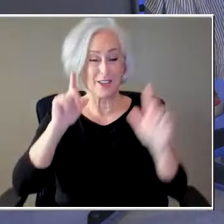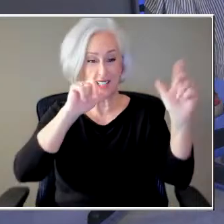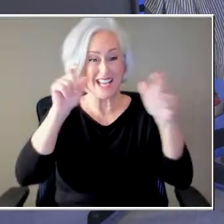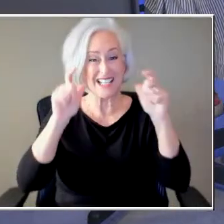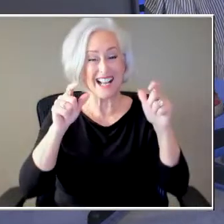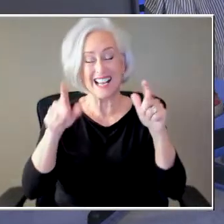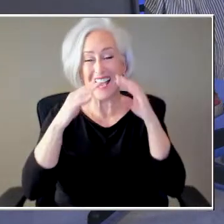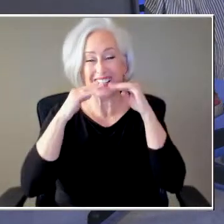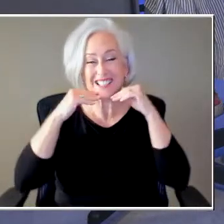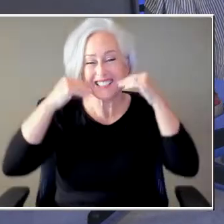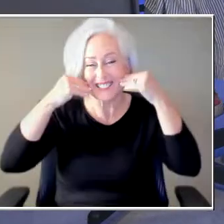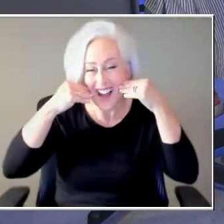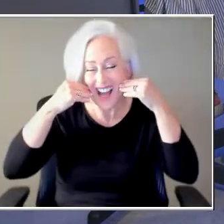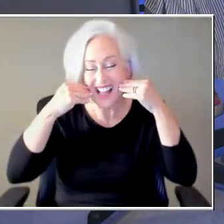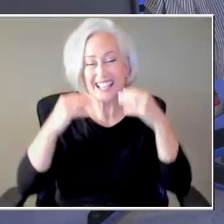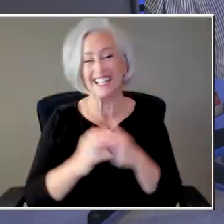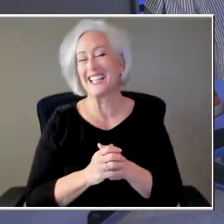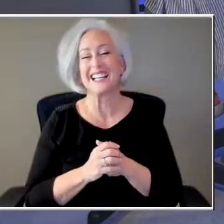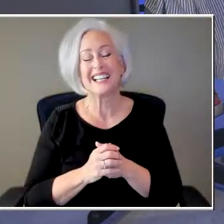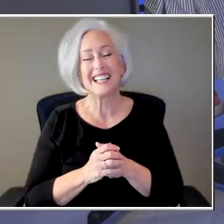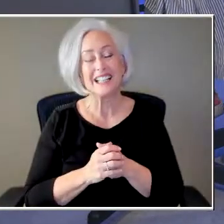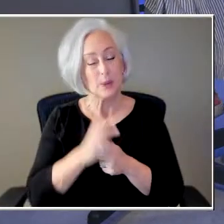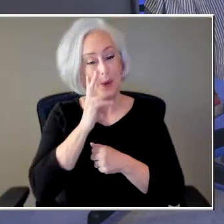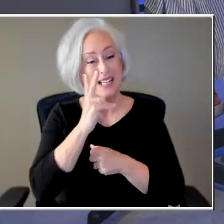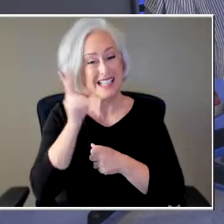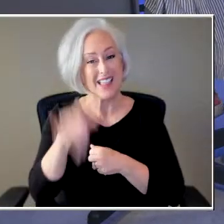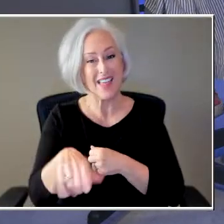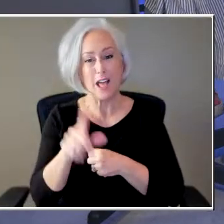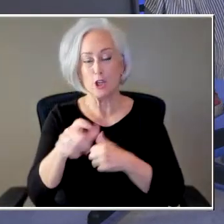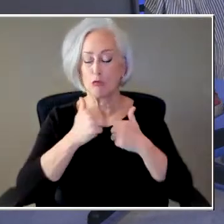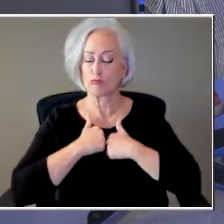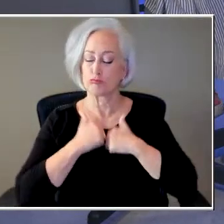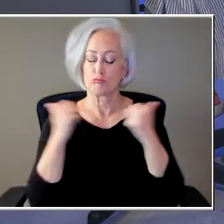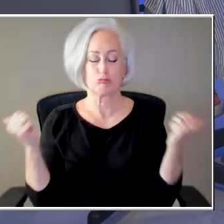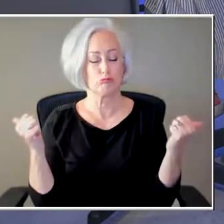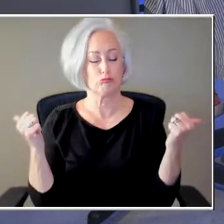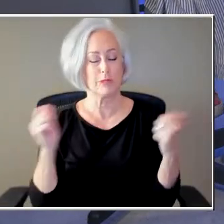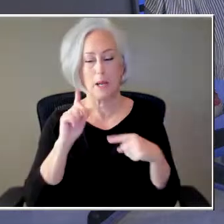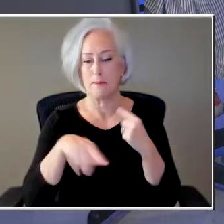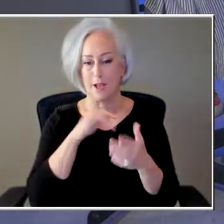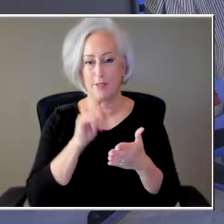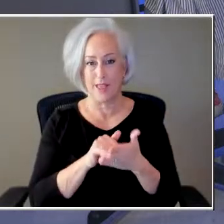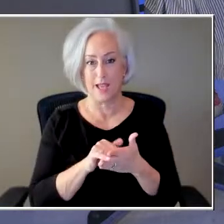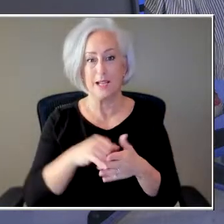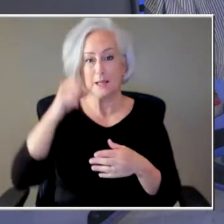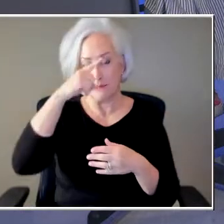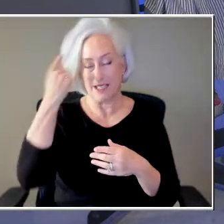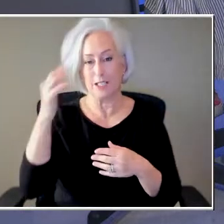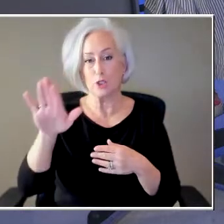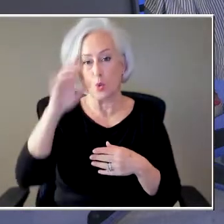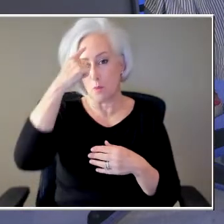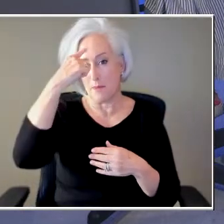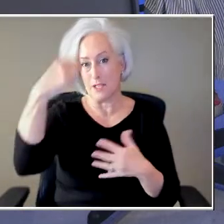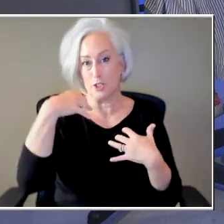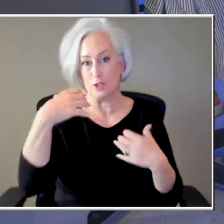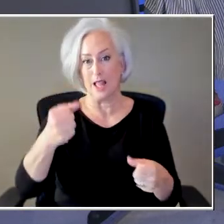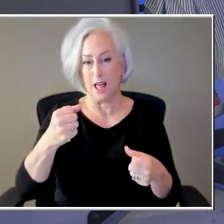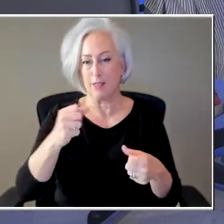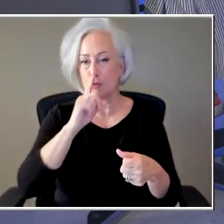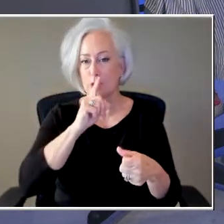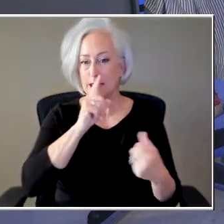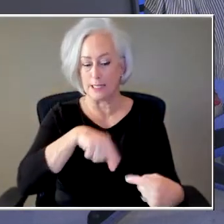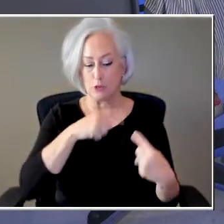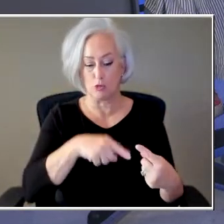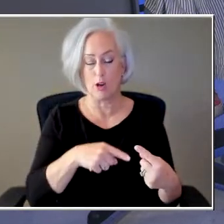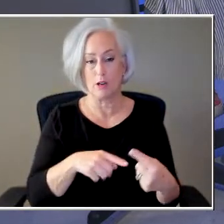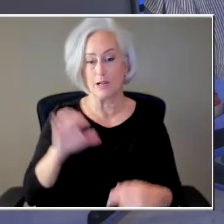But you're very open about that. Your mental health was taking quite a beating. CMV meant that you had to quit your job,